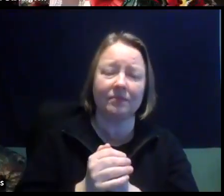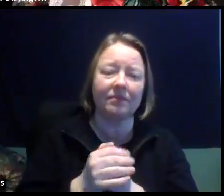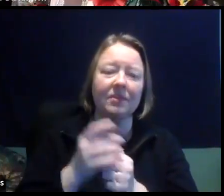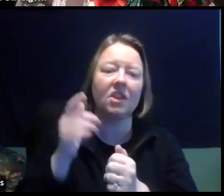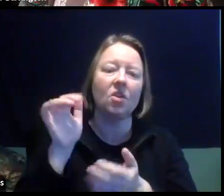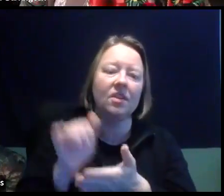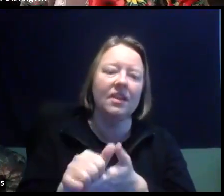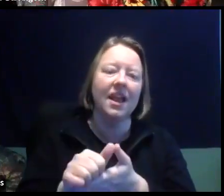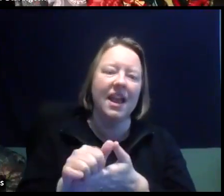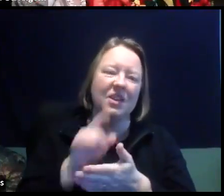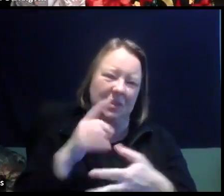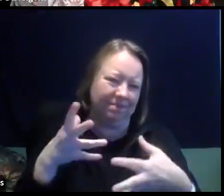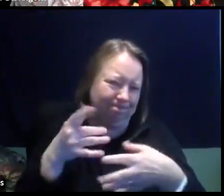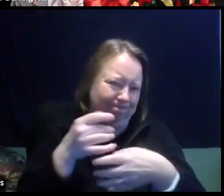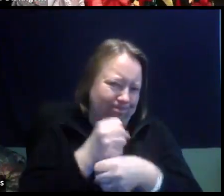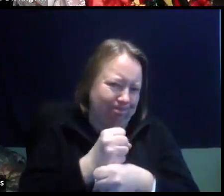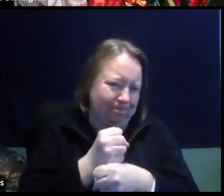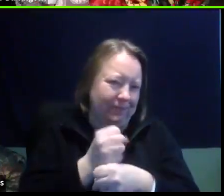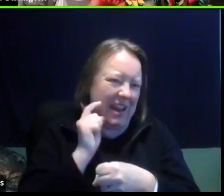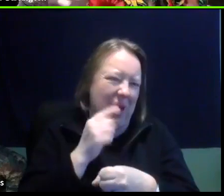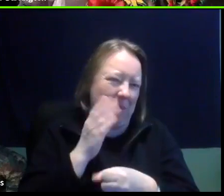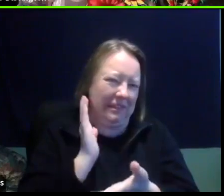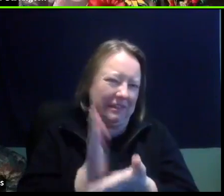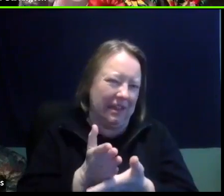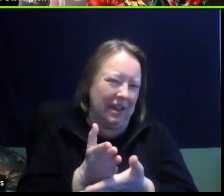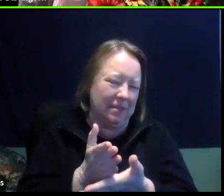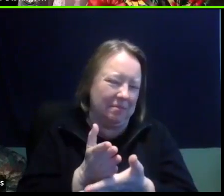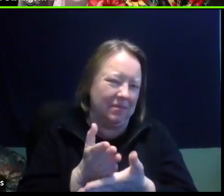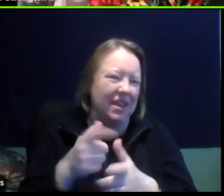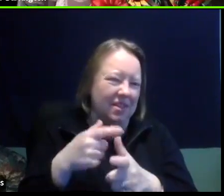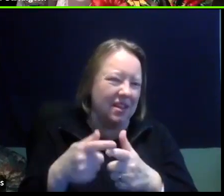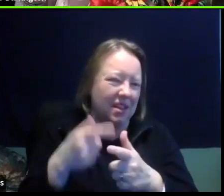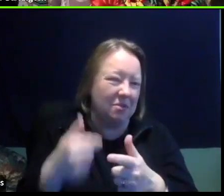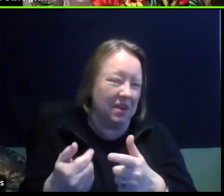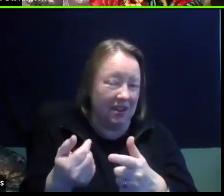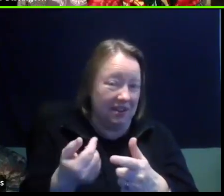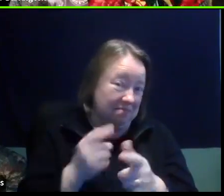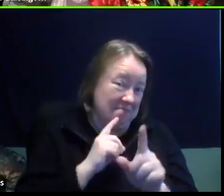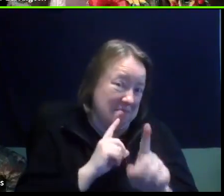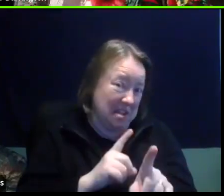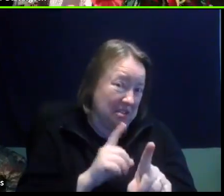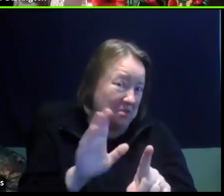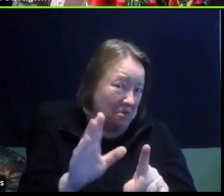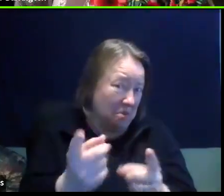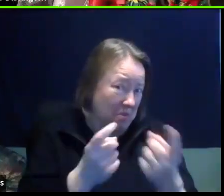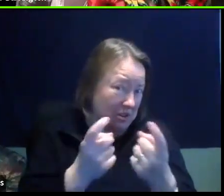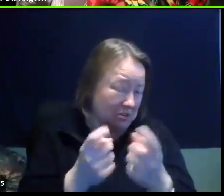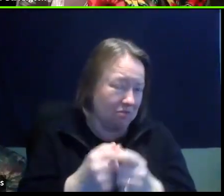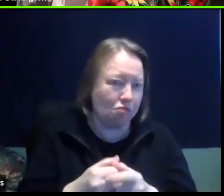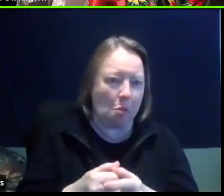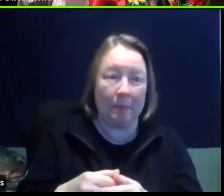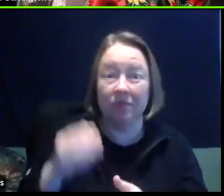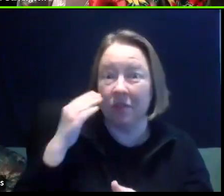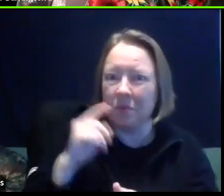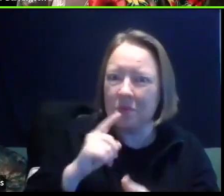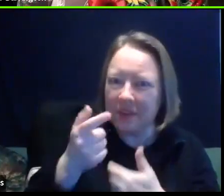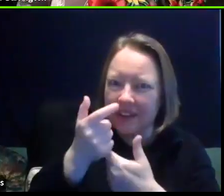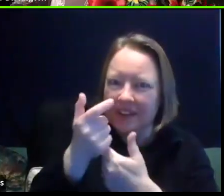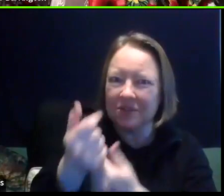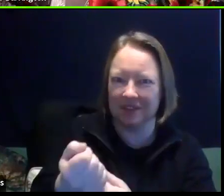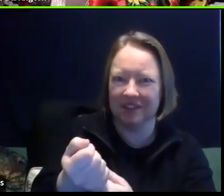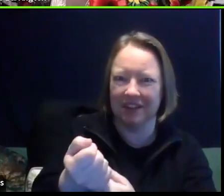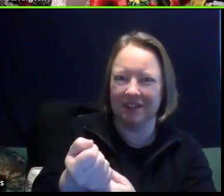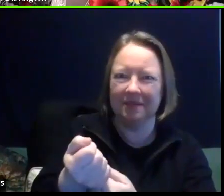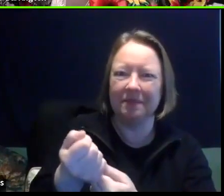that's an elevator version, and I'll stop there so that we can entertain questions and talk. But you know, want to know what's so interesting